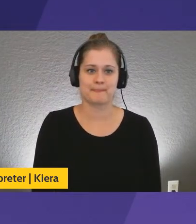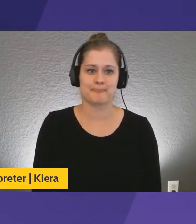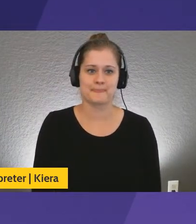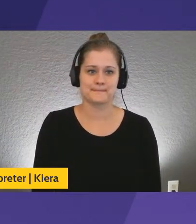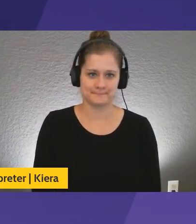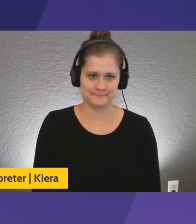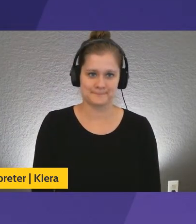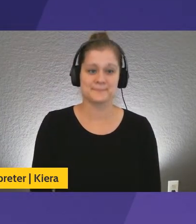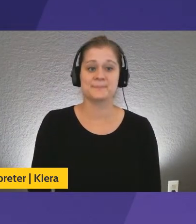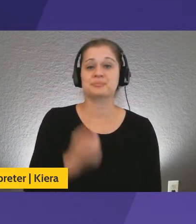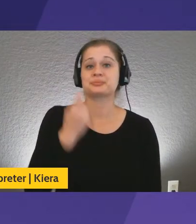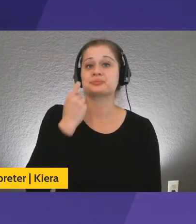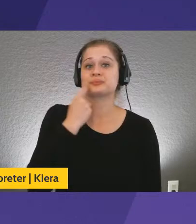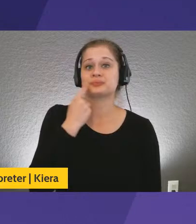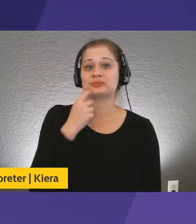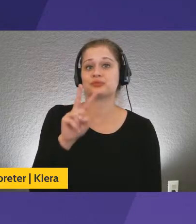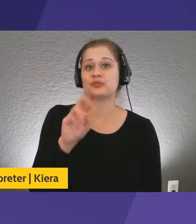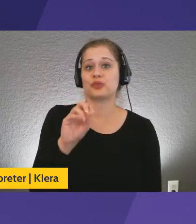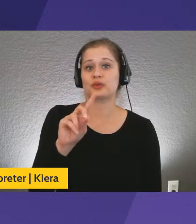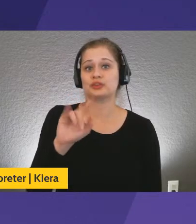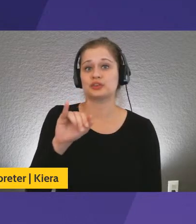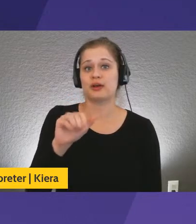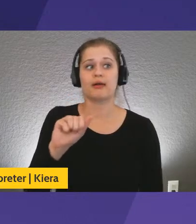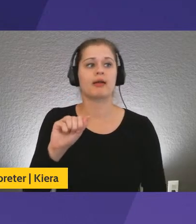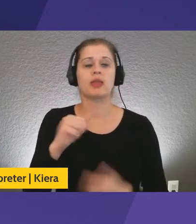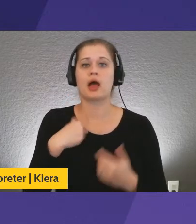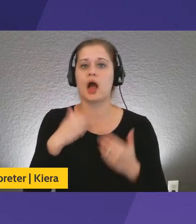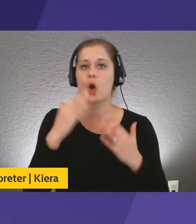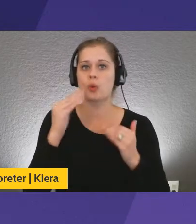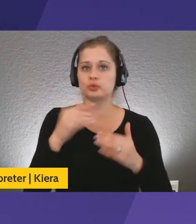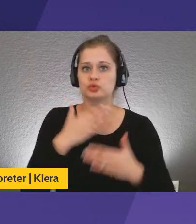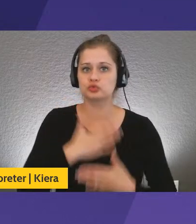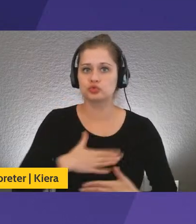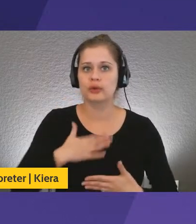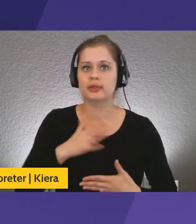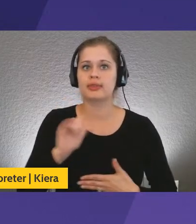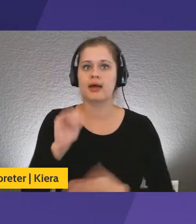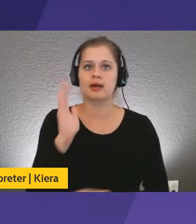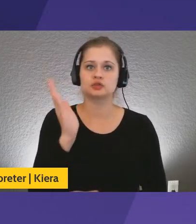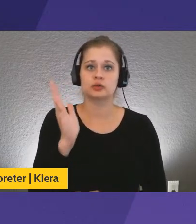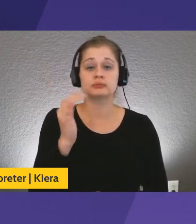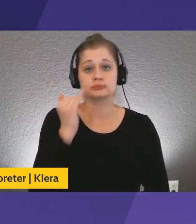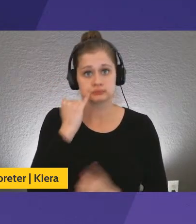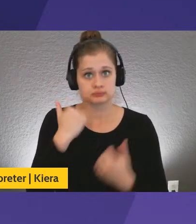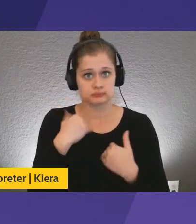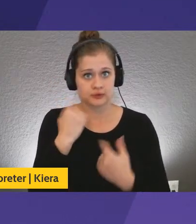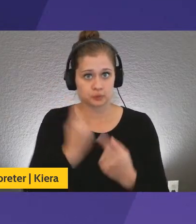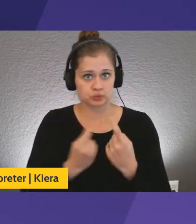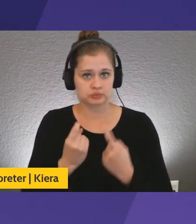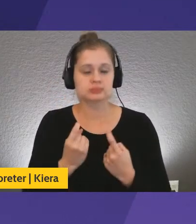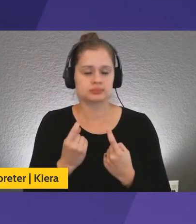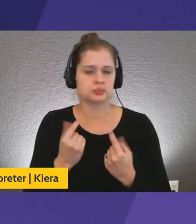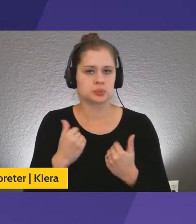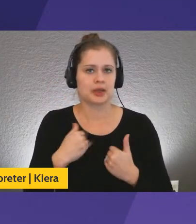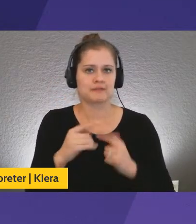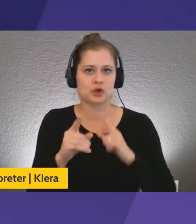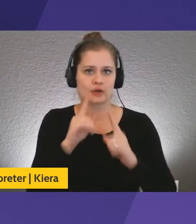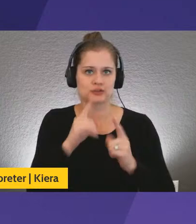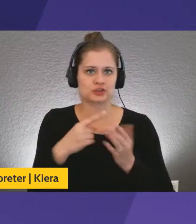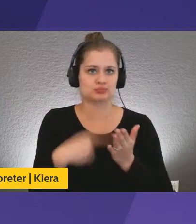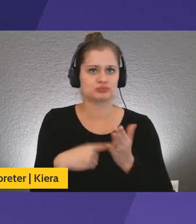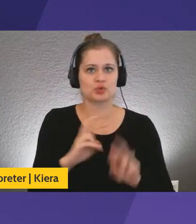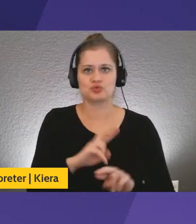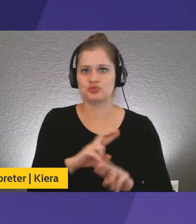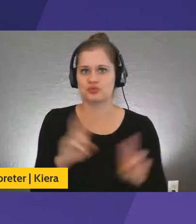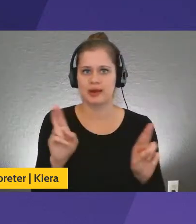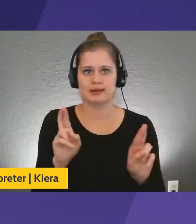So that was Vojtěch, and I hope you enjoyed that talk. If you have questions, we have a conversation going on in the